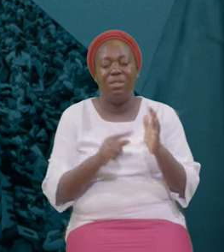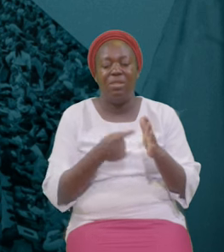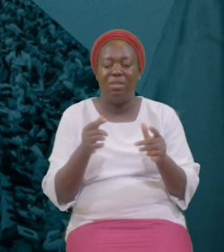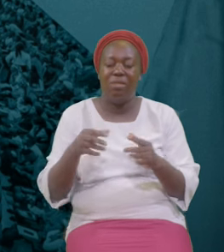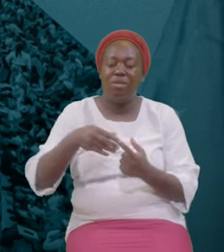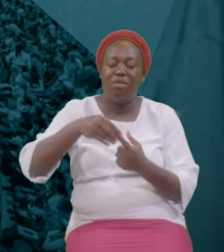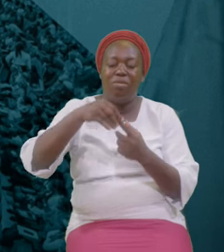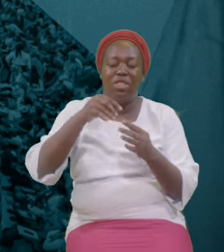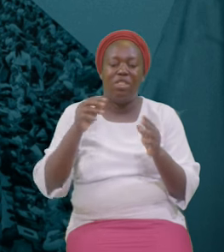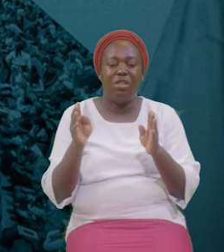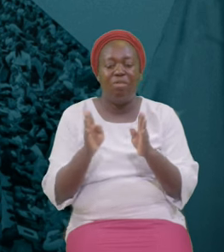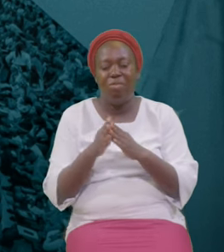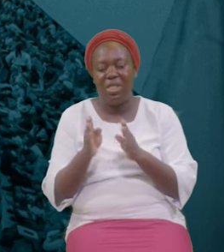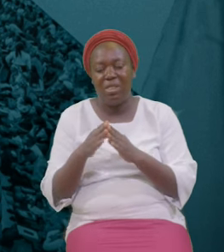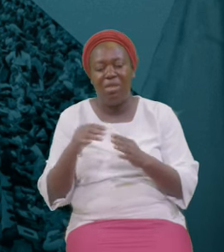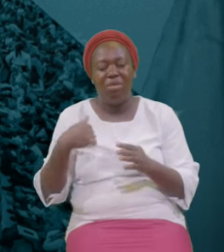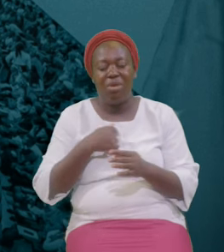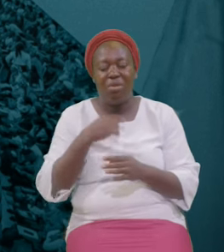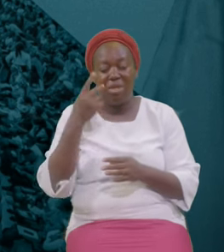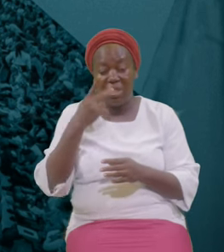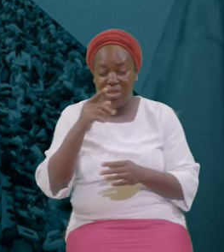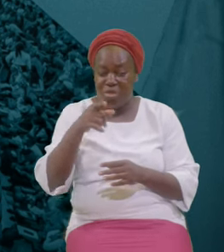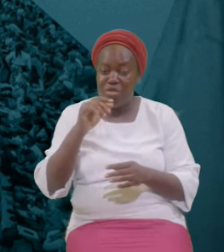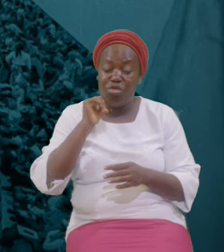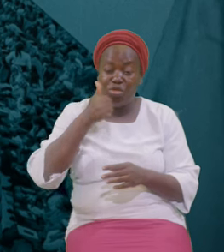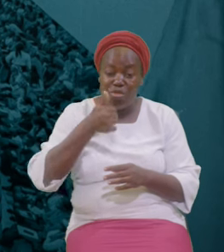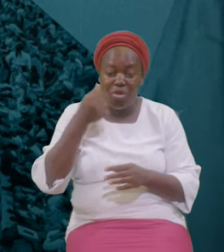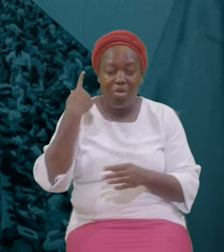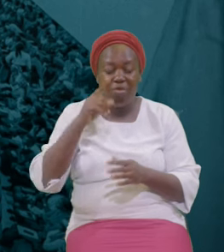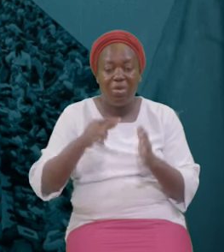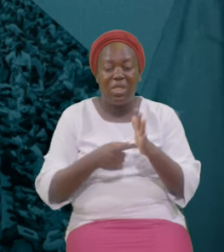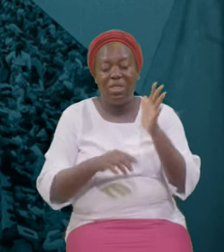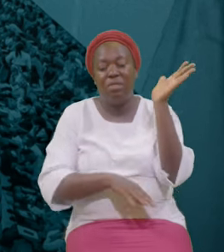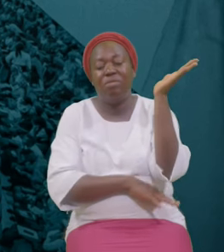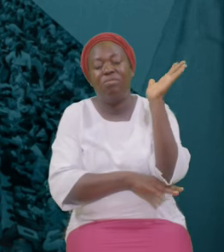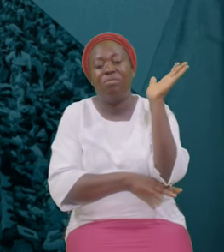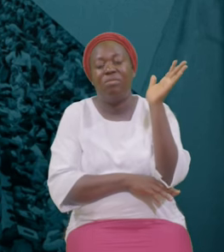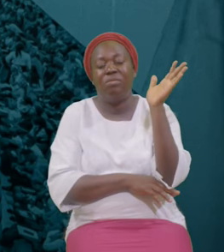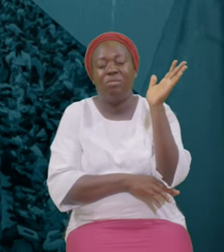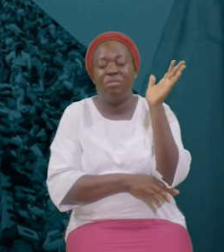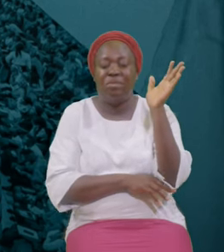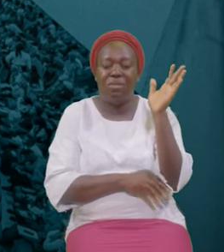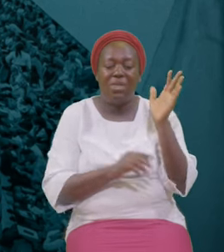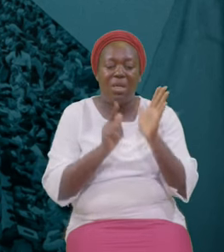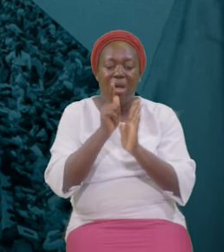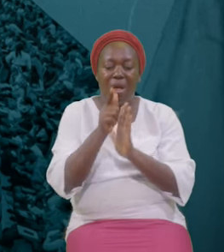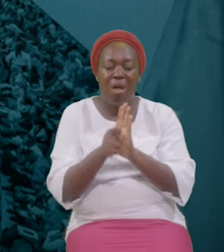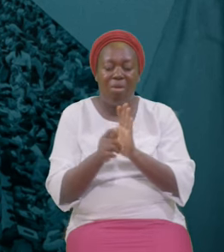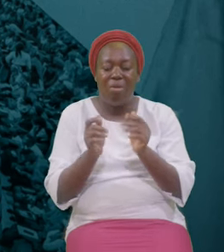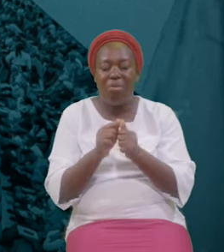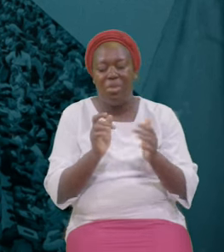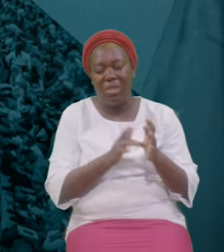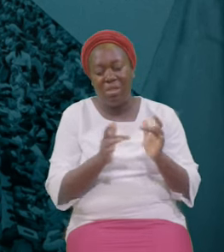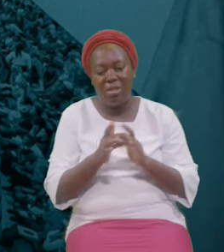We shall see you tomorrow for this lunch hour program. Please, I cancel us very quickly. If we are